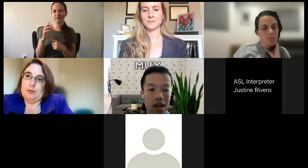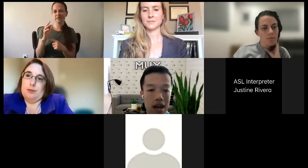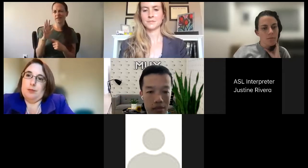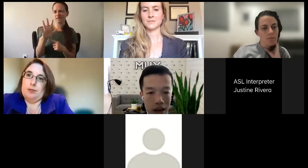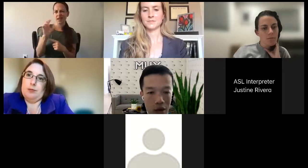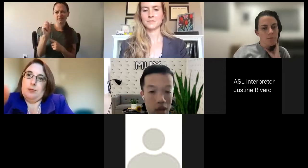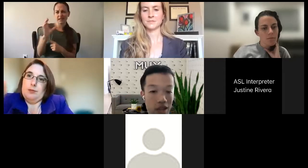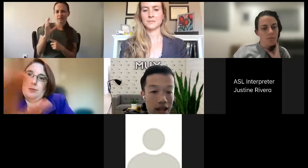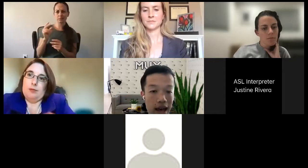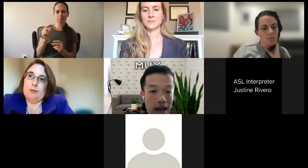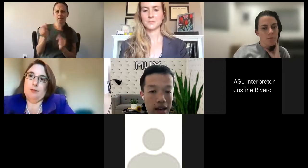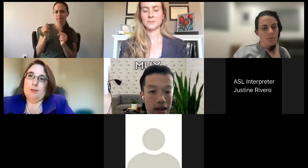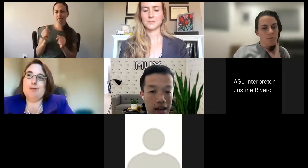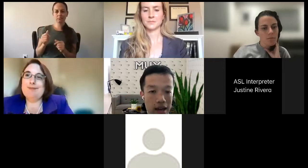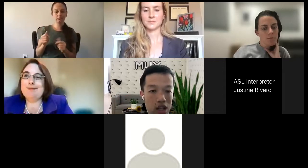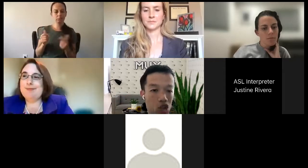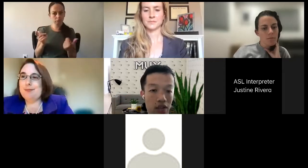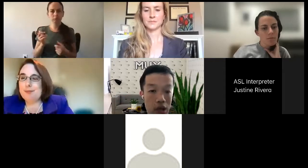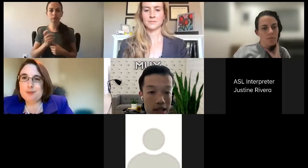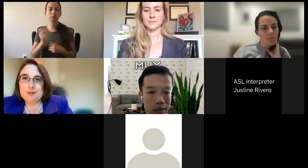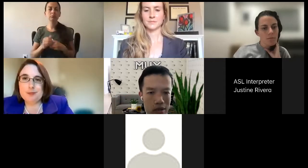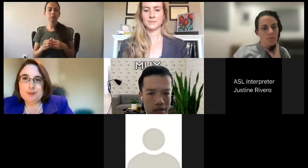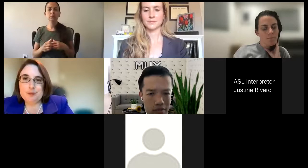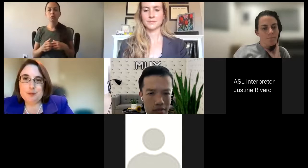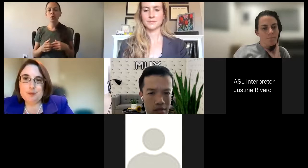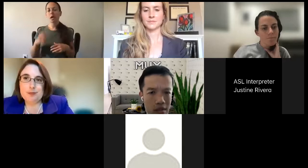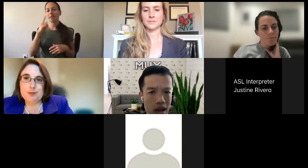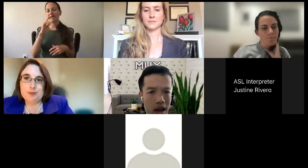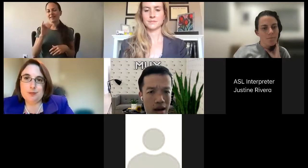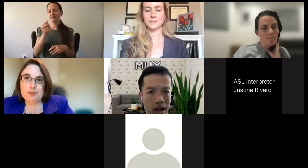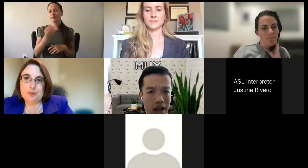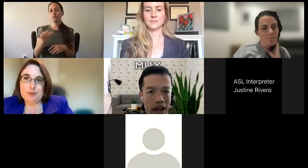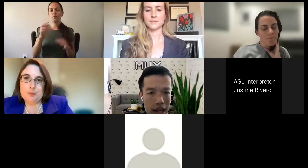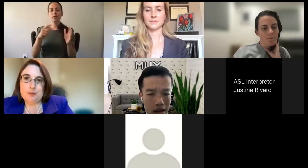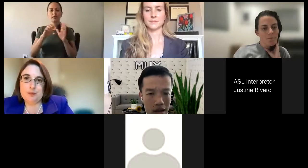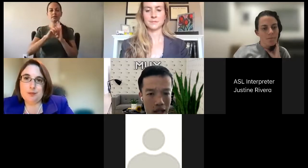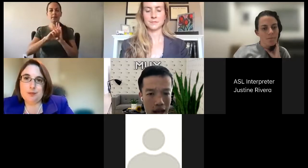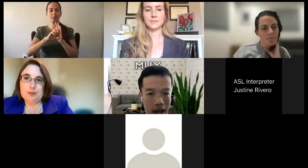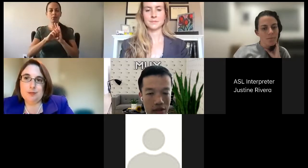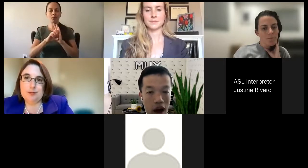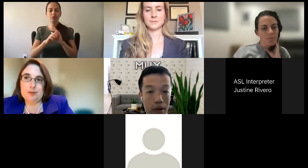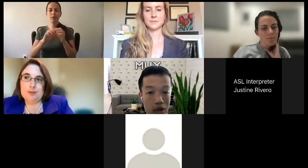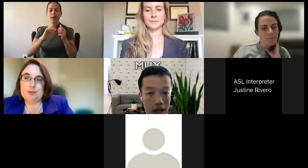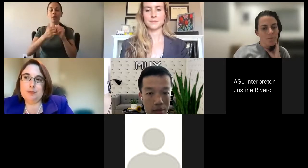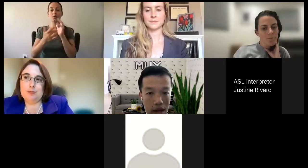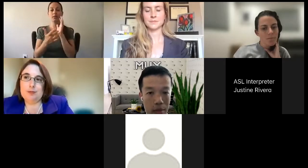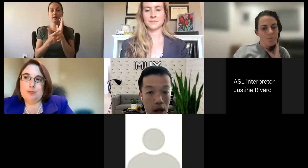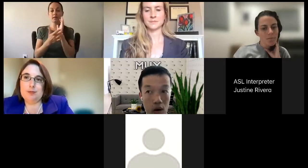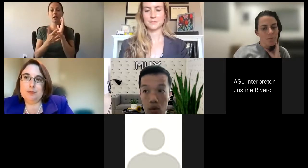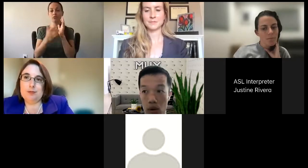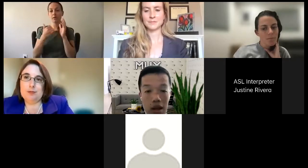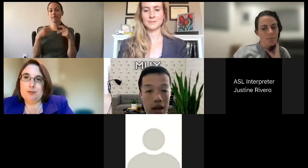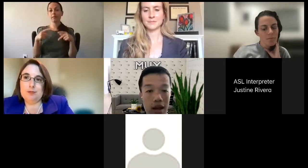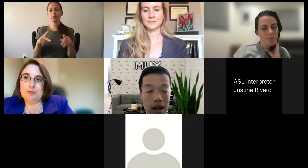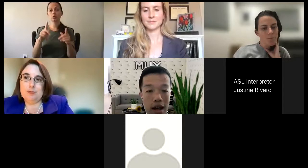or less. So I really think that these are just a few examples that technology has the opportunity to